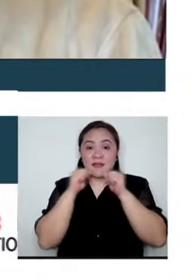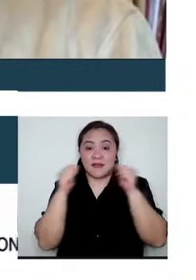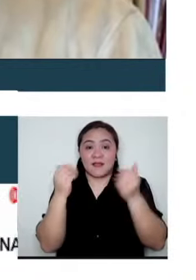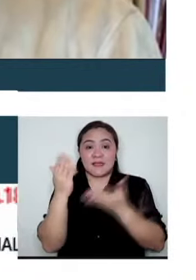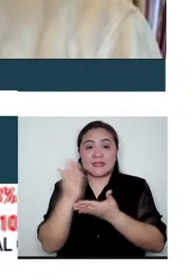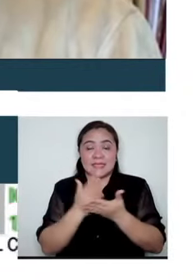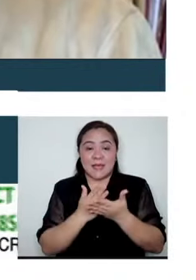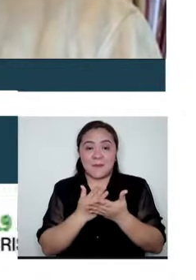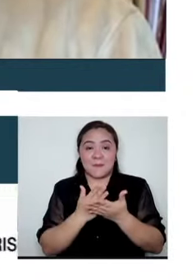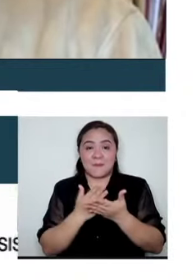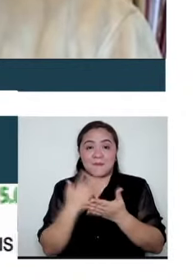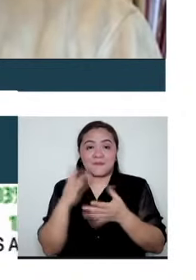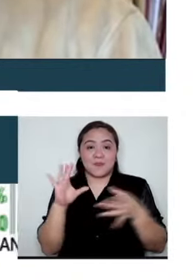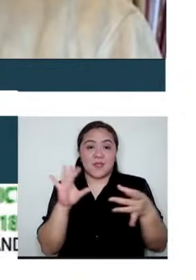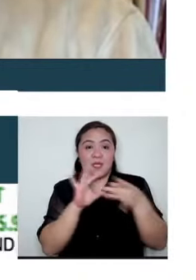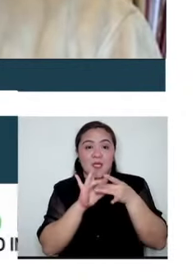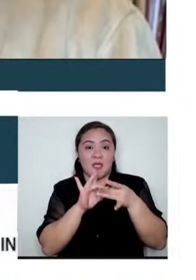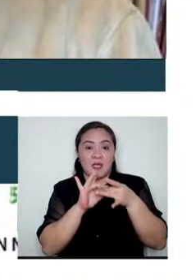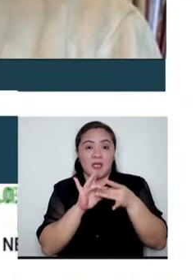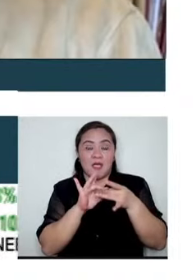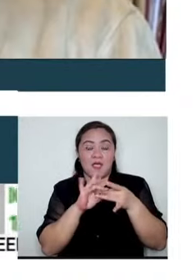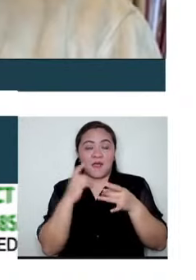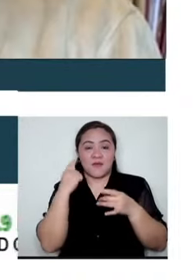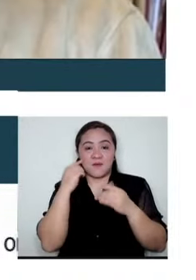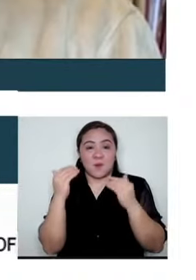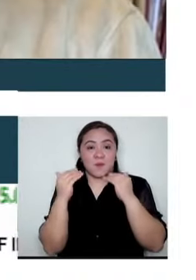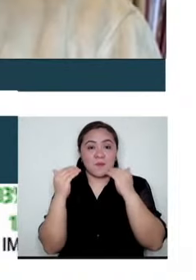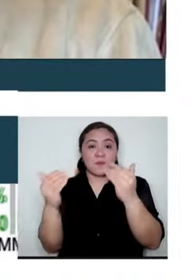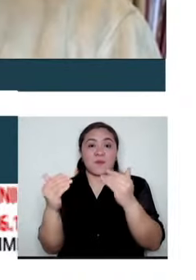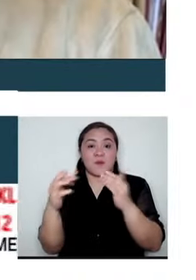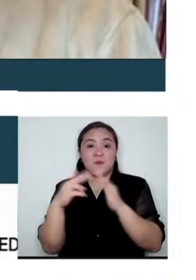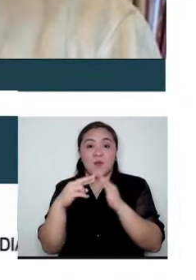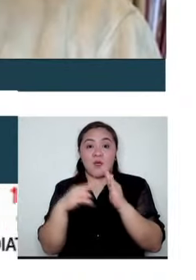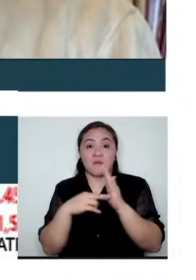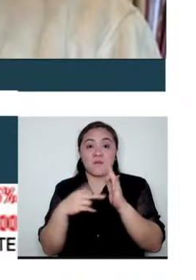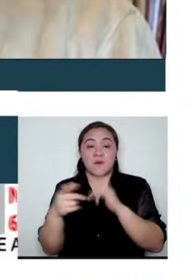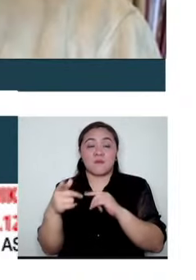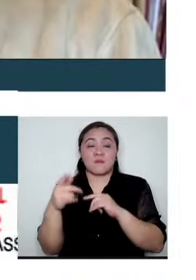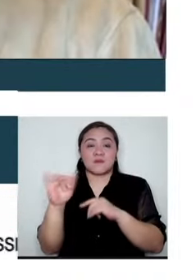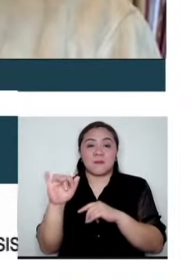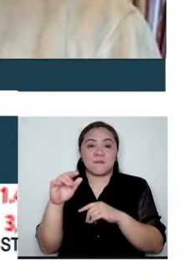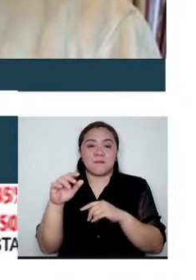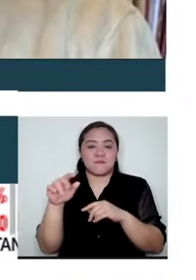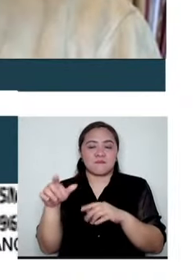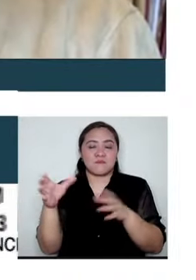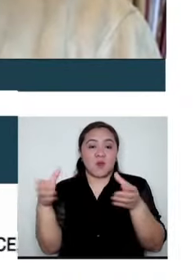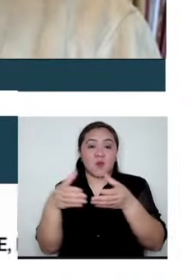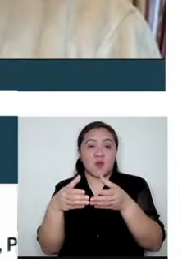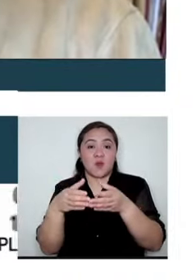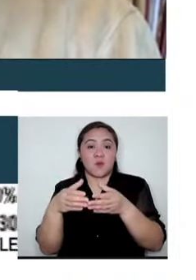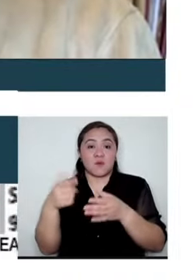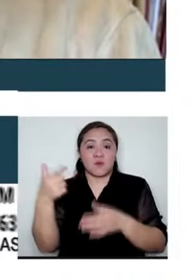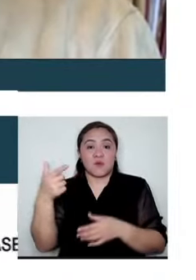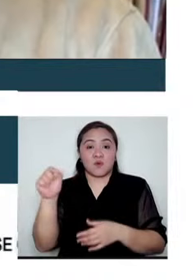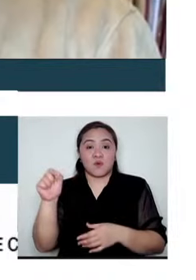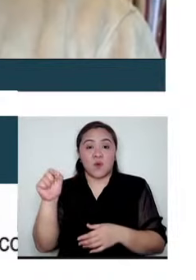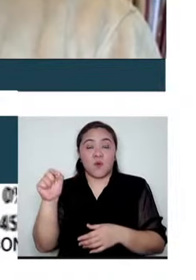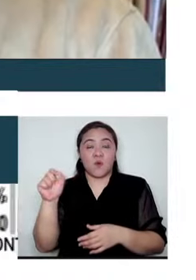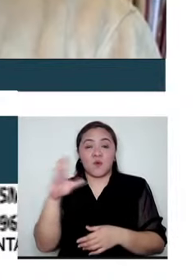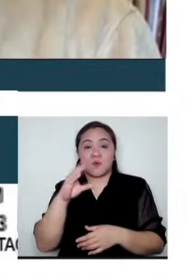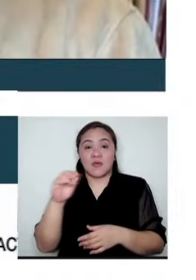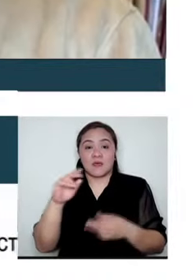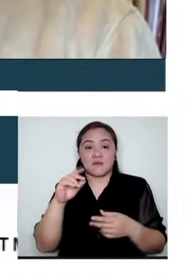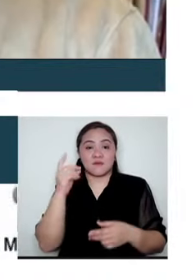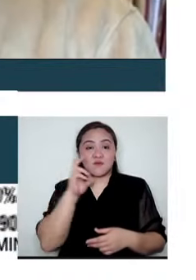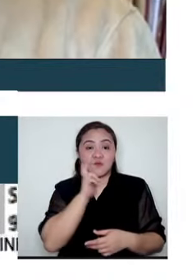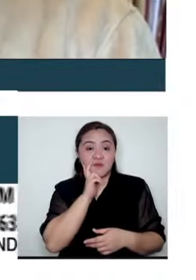been a tandem that's been endorsed in the ruling party, which you're a part of, and that's the Go Duterte tandem? What do you make of it?